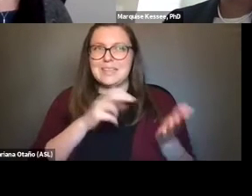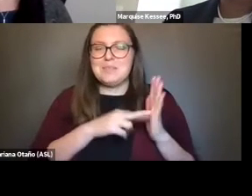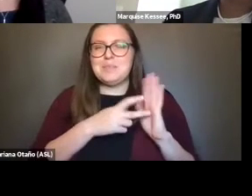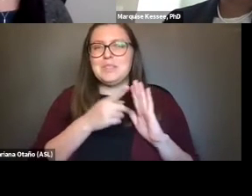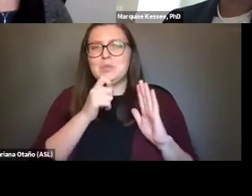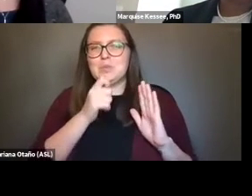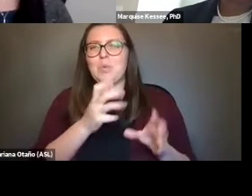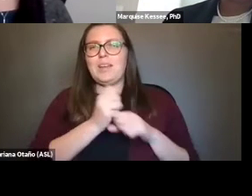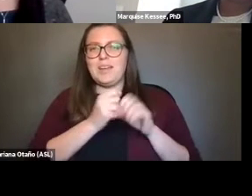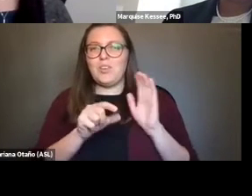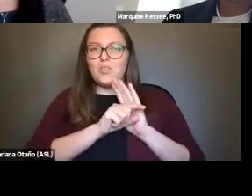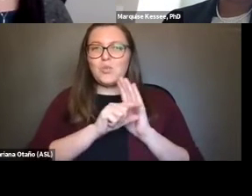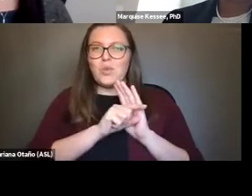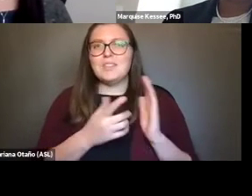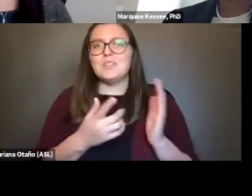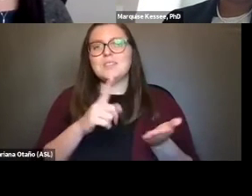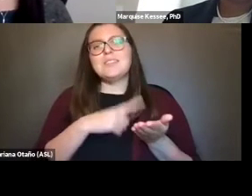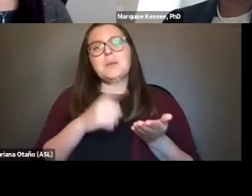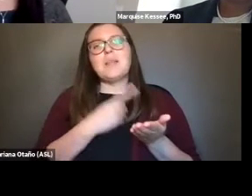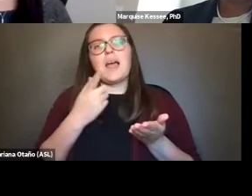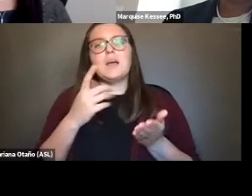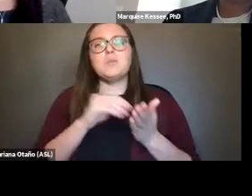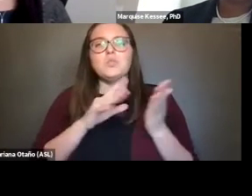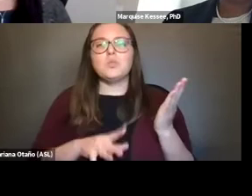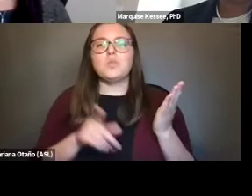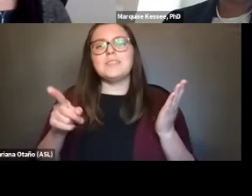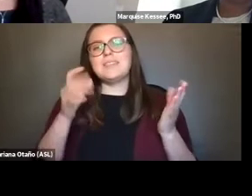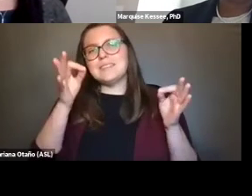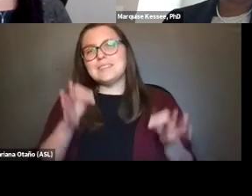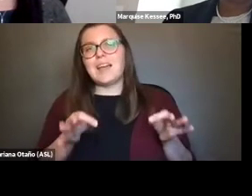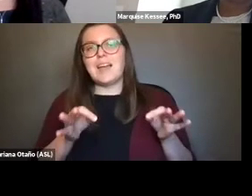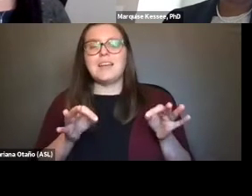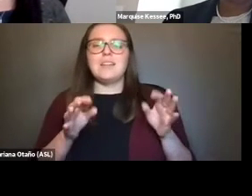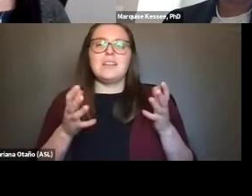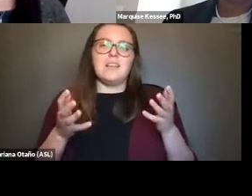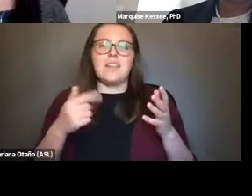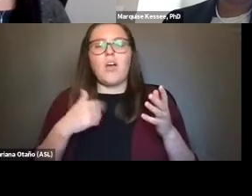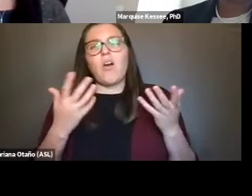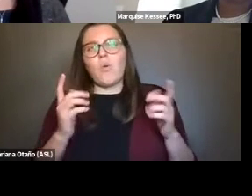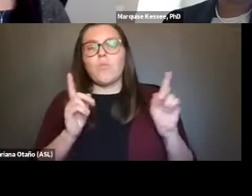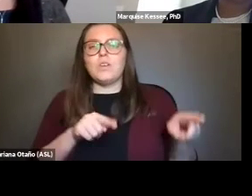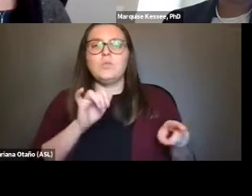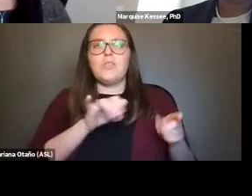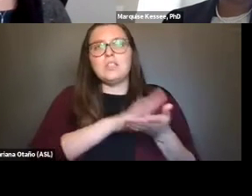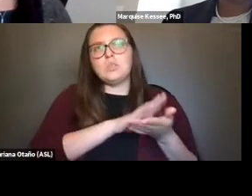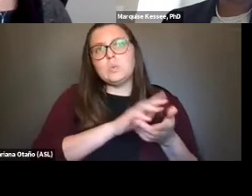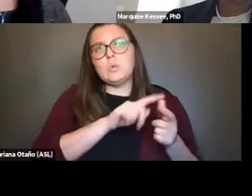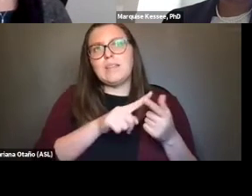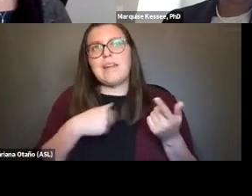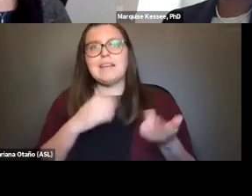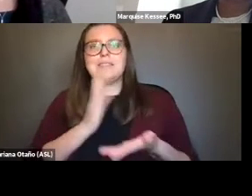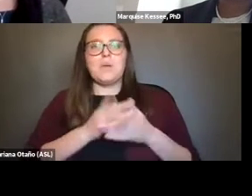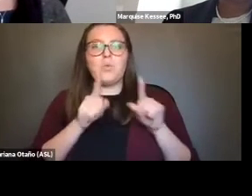And so we tend to see students that said, oh, you know, I attended, you know, whatever school and I stopped going for